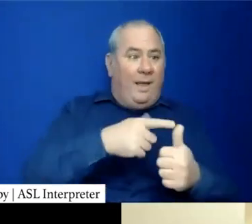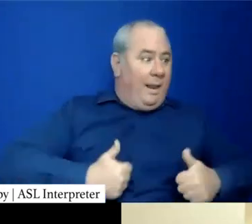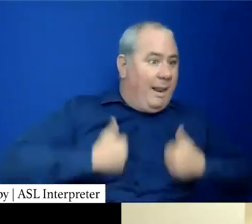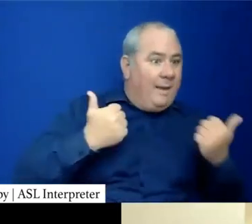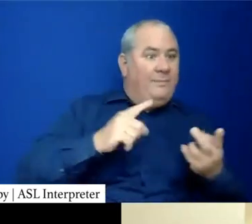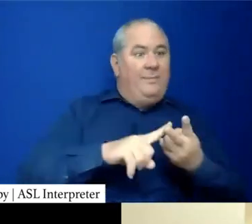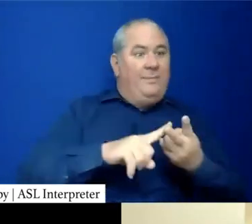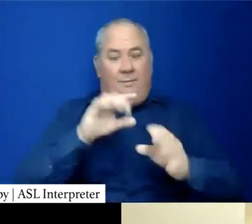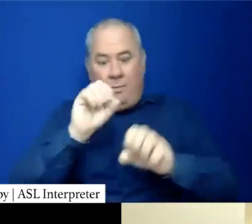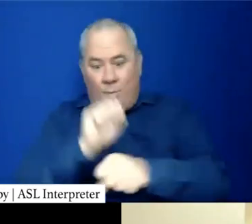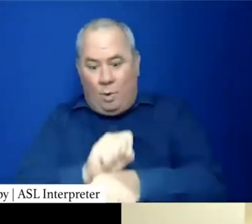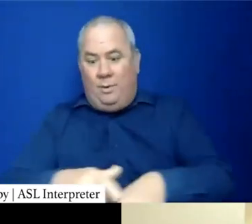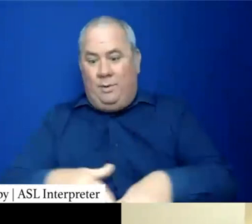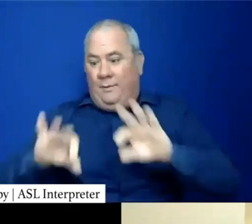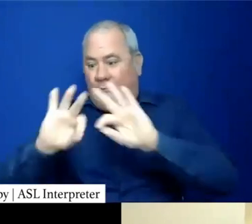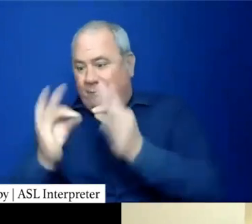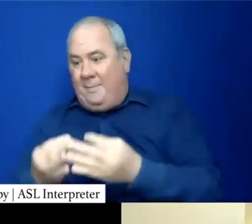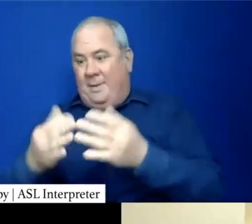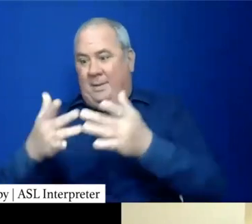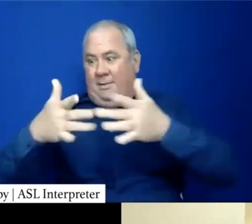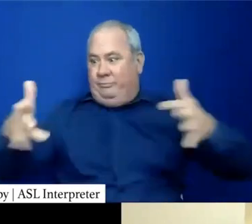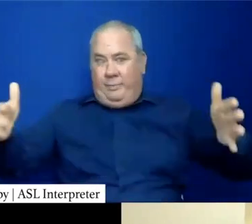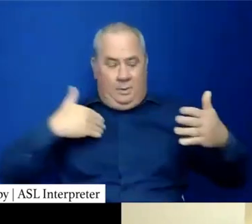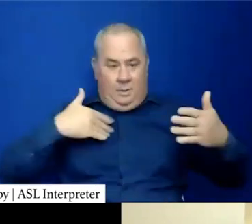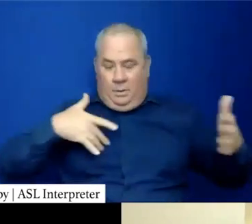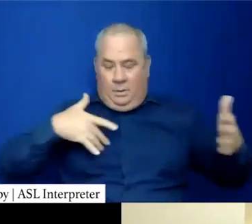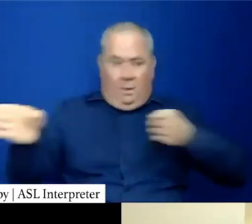this. Well, I guess some people have lives.